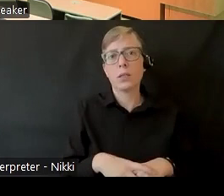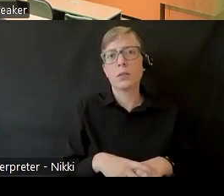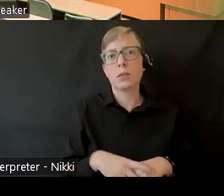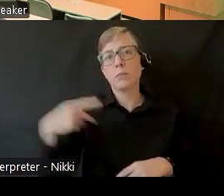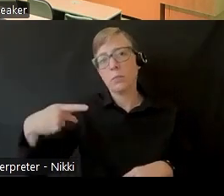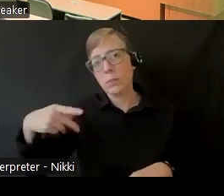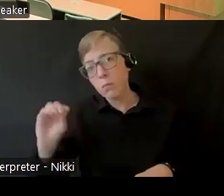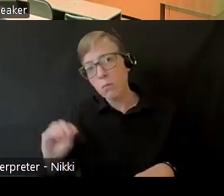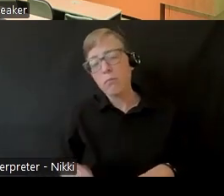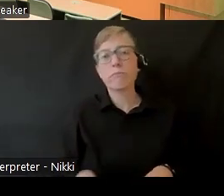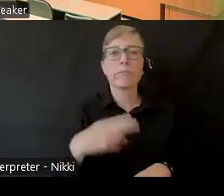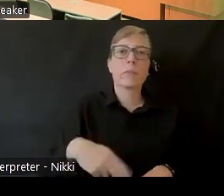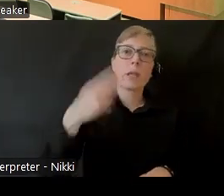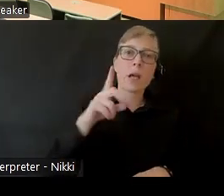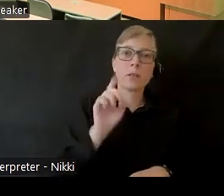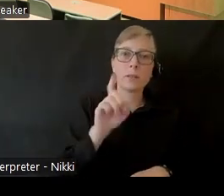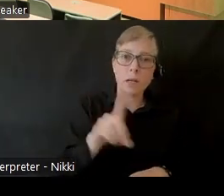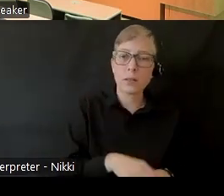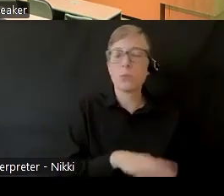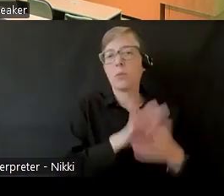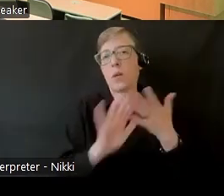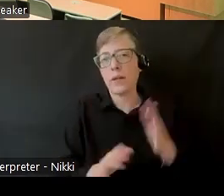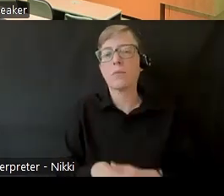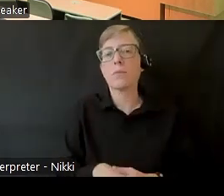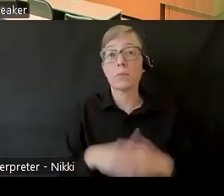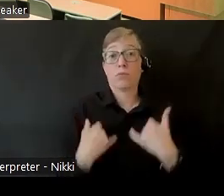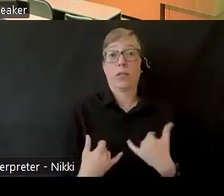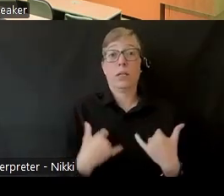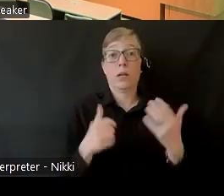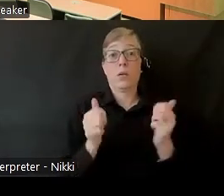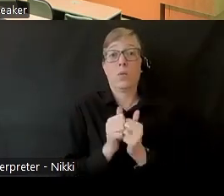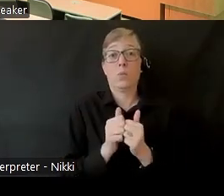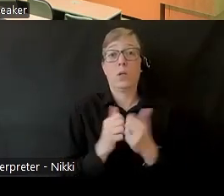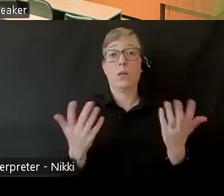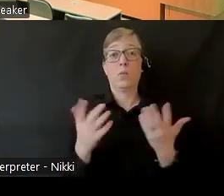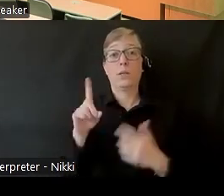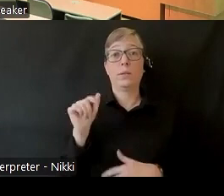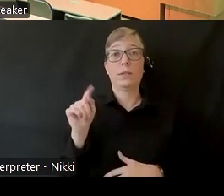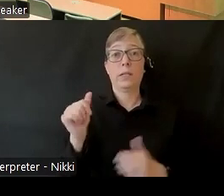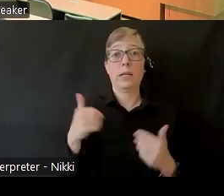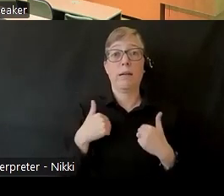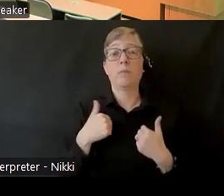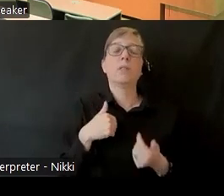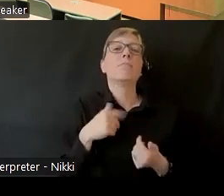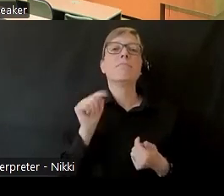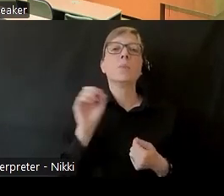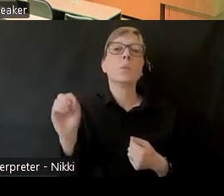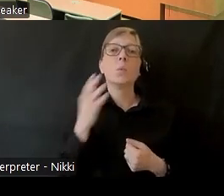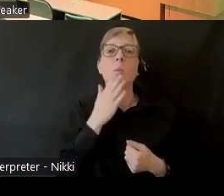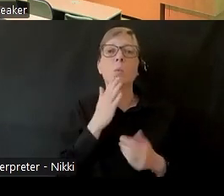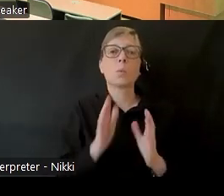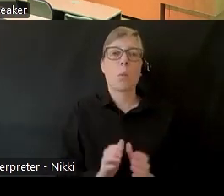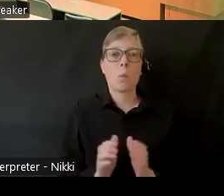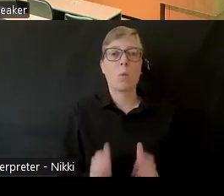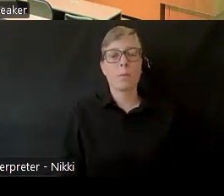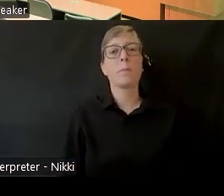PPOs. But at this point in time, the sample was very small. Okay. Now, I think related